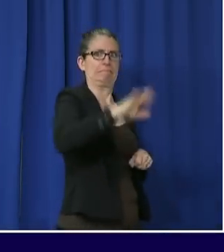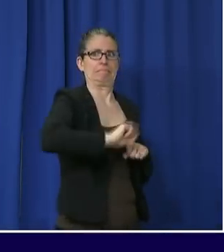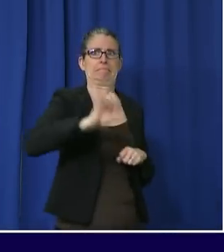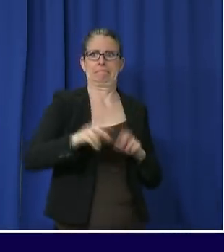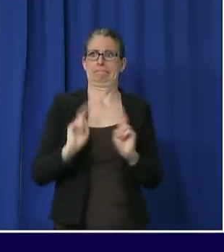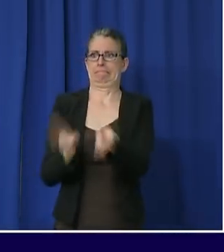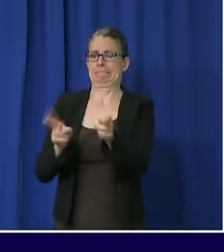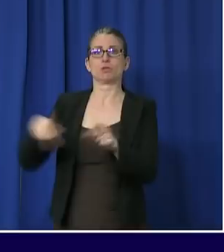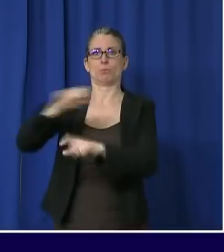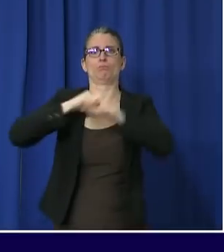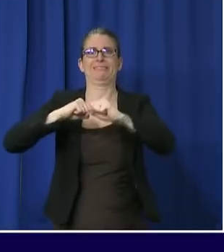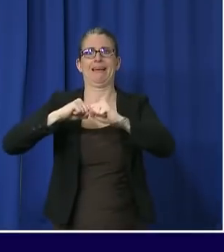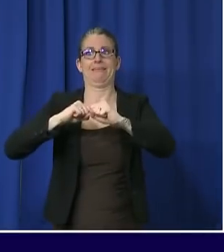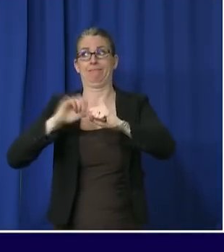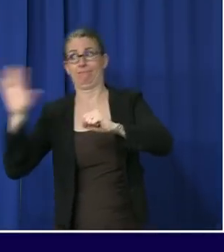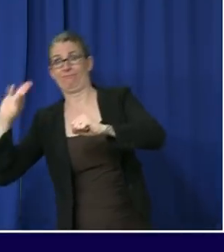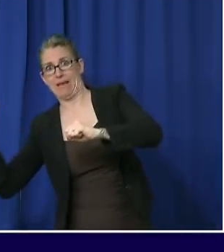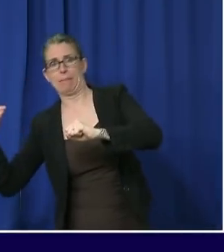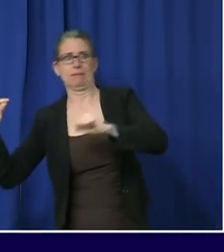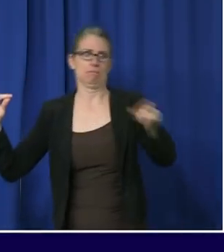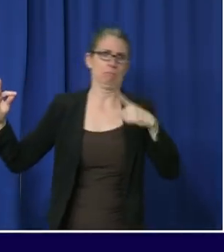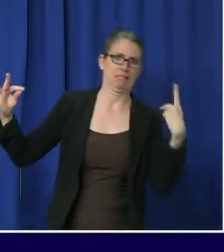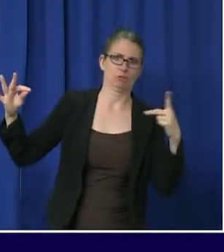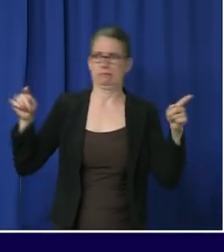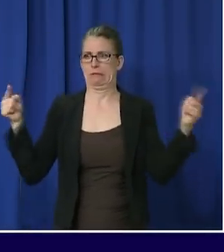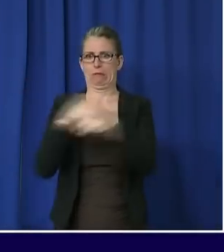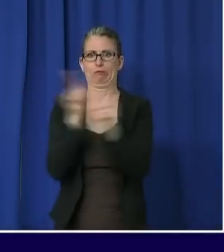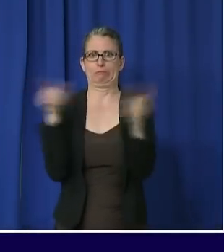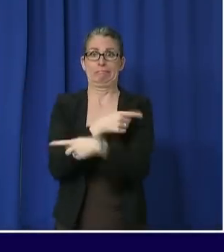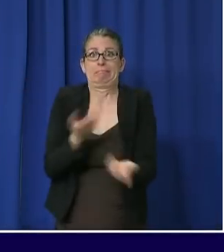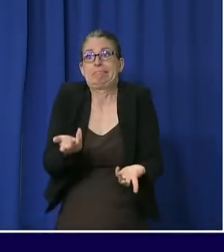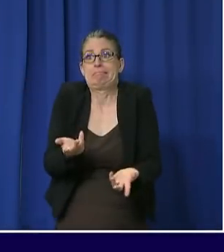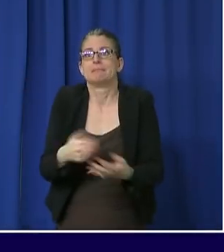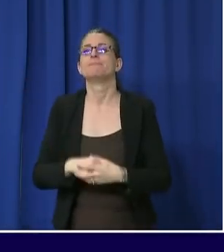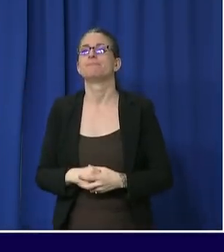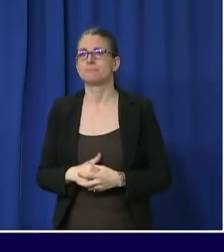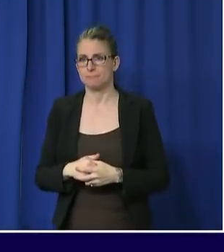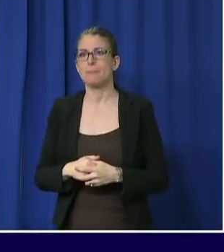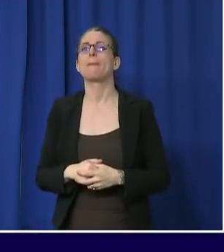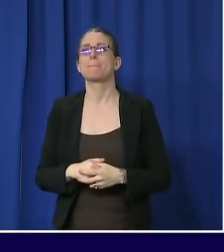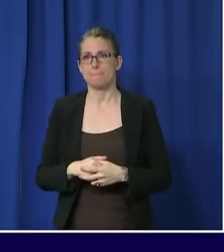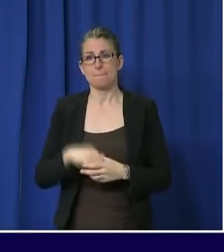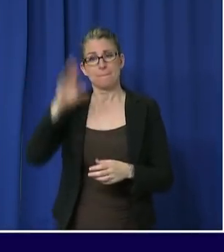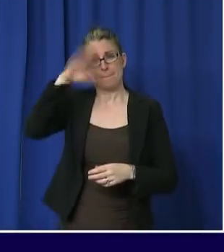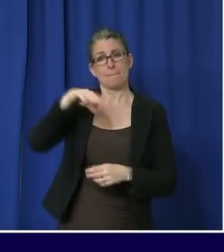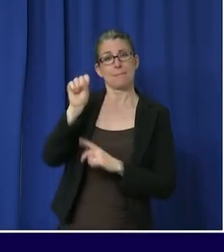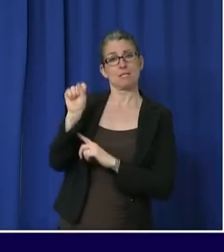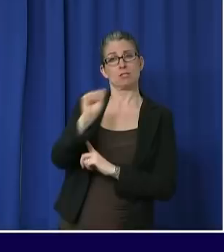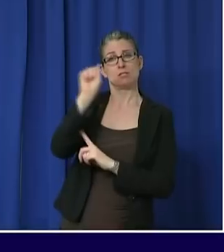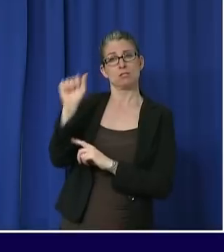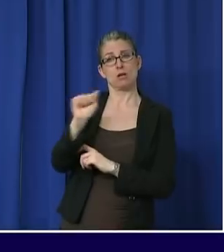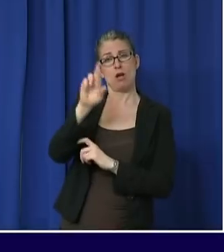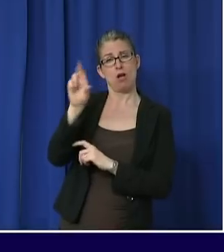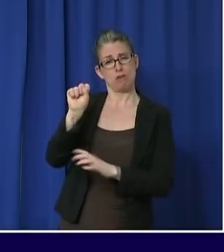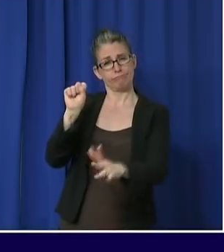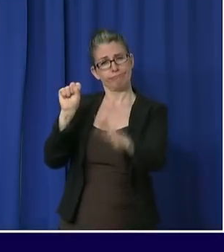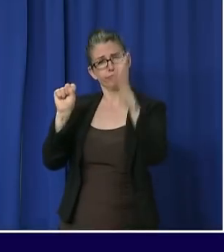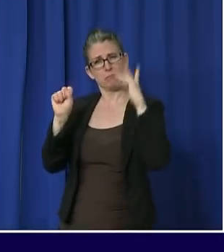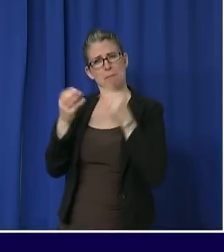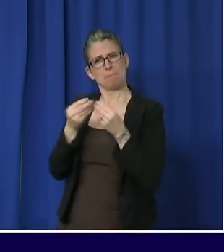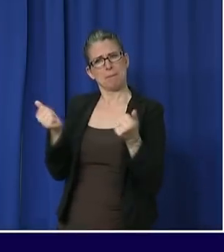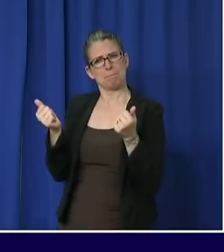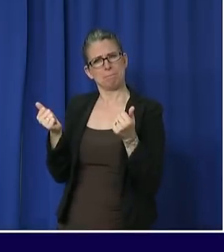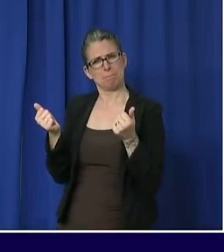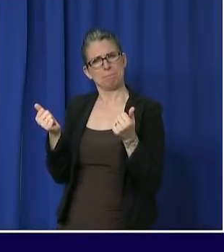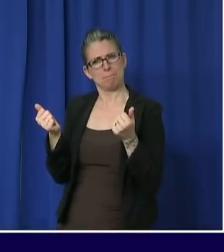Okay, and then SARS went away quickly. What is it going to take for COVID-19 to go away? Well, so Brad asks about